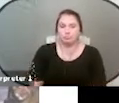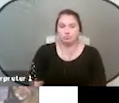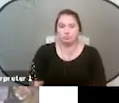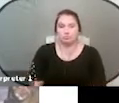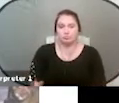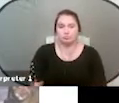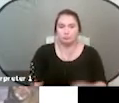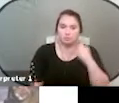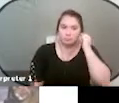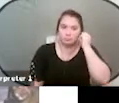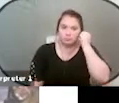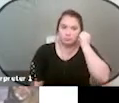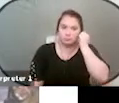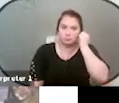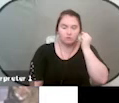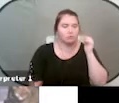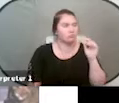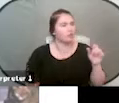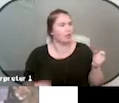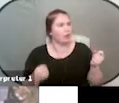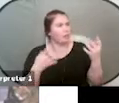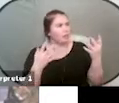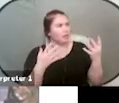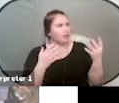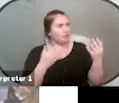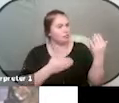And that would be how many phases do you?